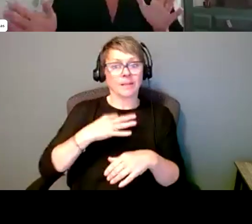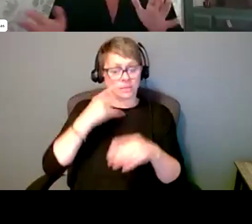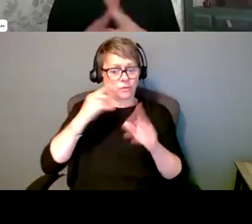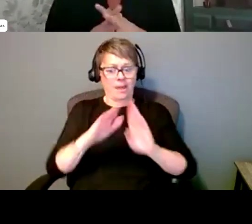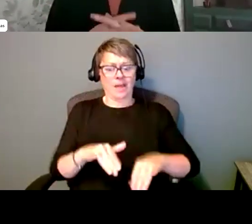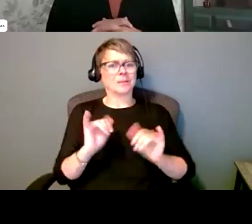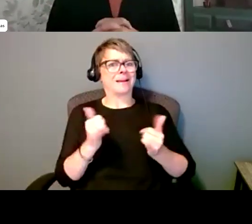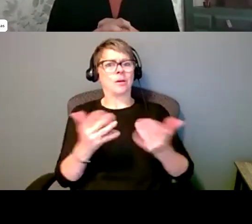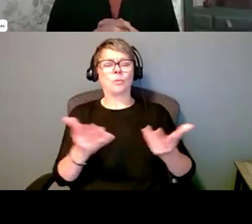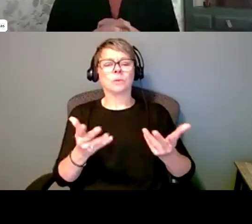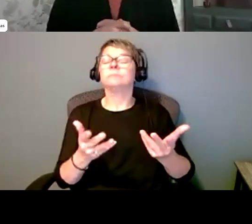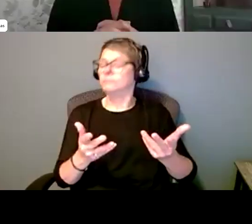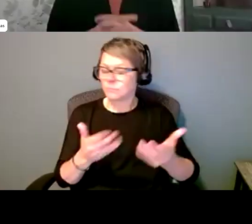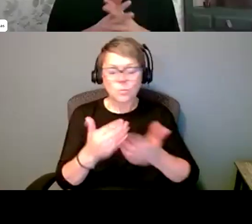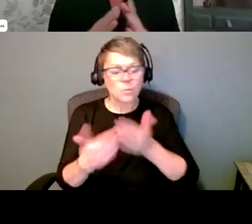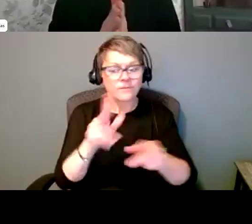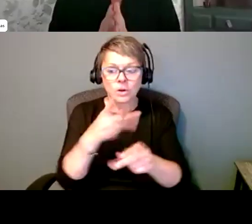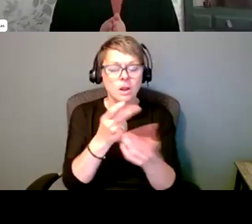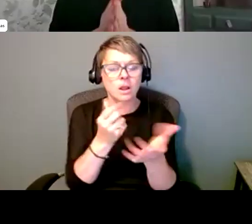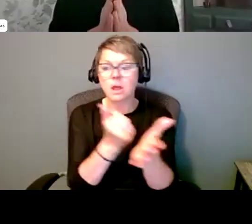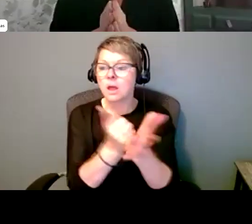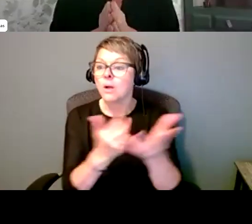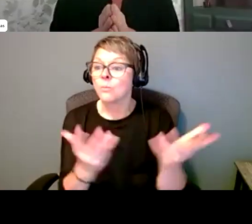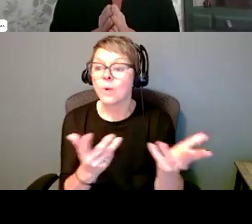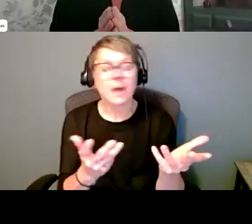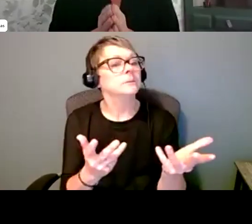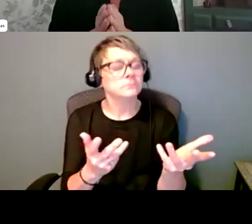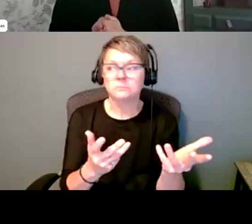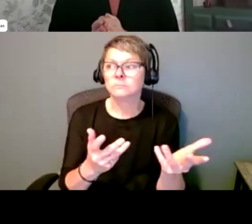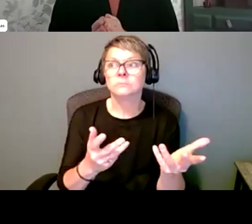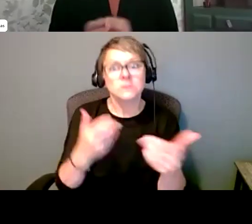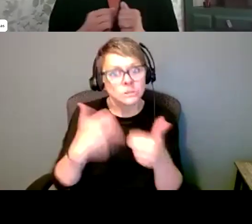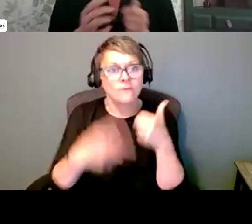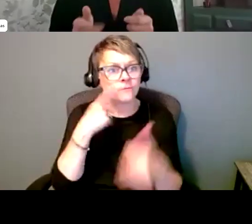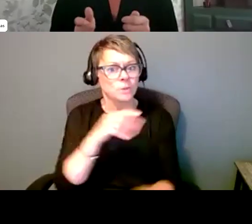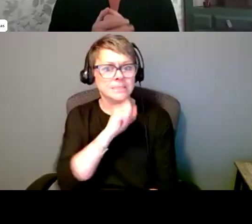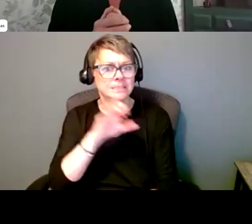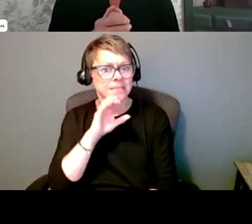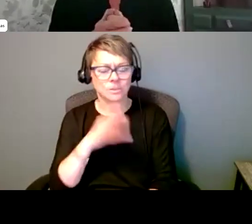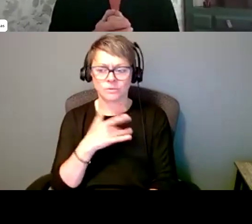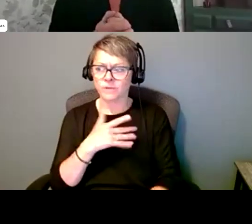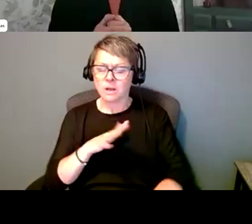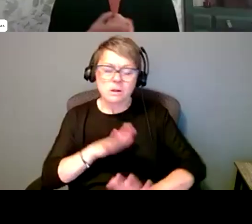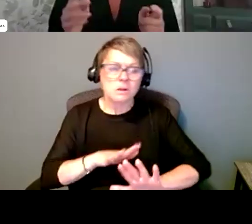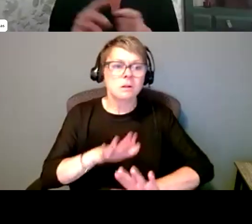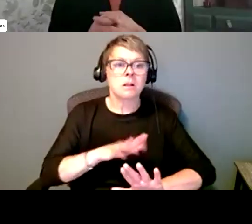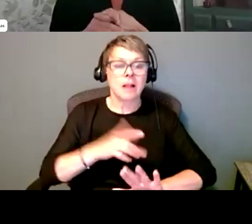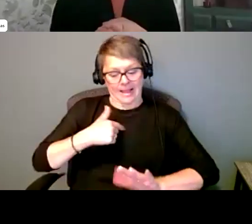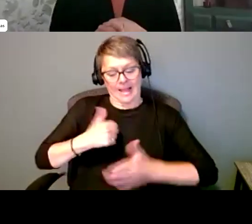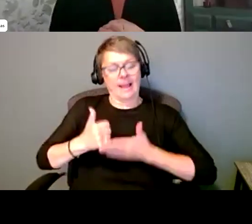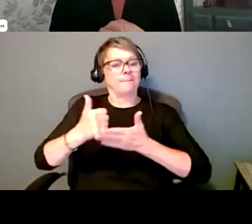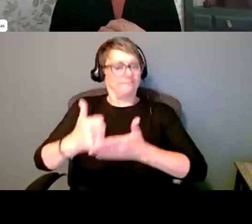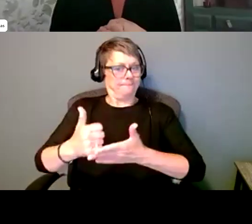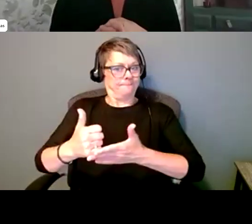for whatever kind of assistance we need. It's becoming very difficult for seniors to navigate. So I get to go out and help with that. What I'm